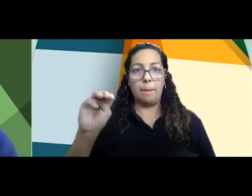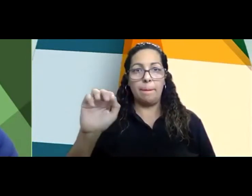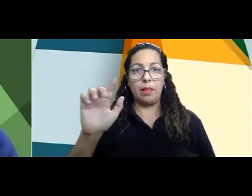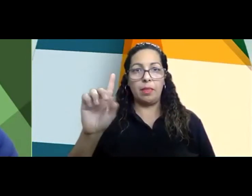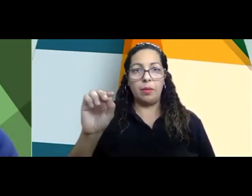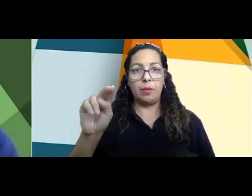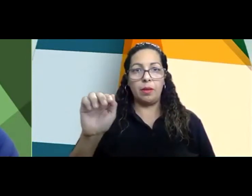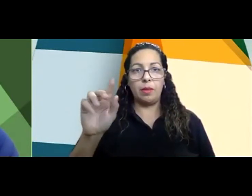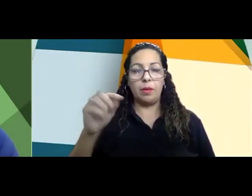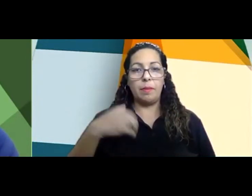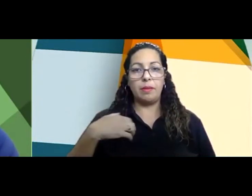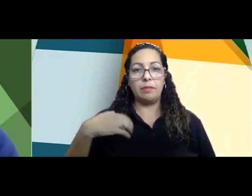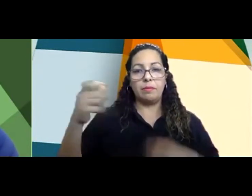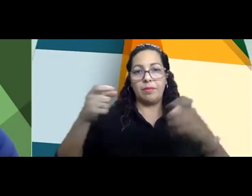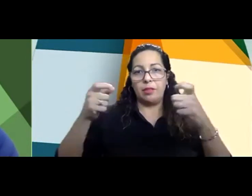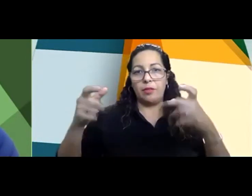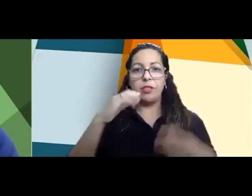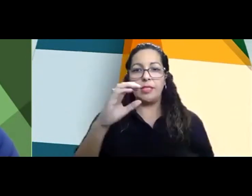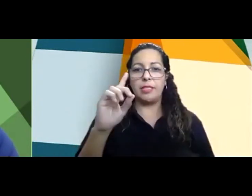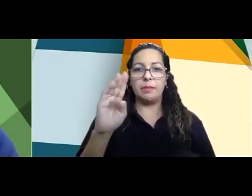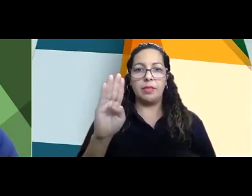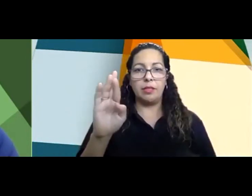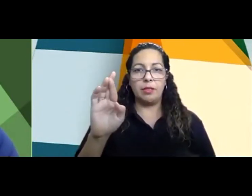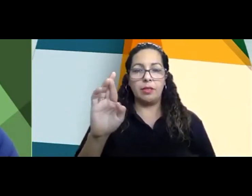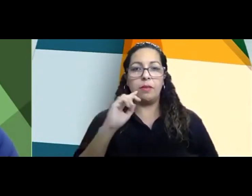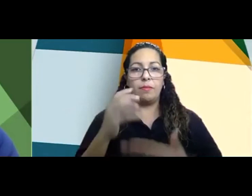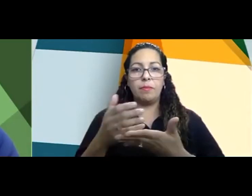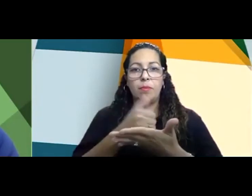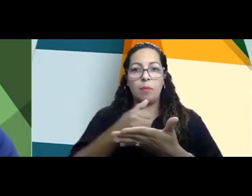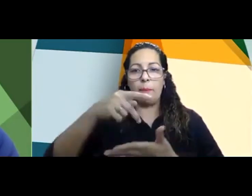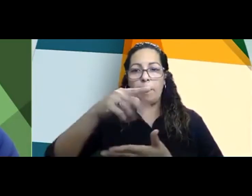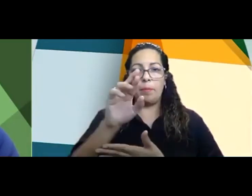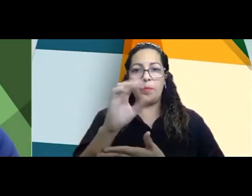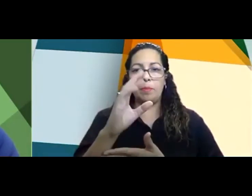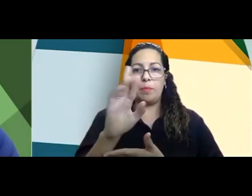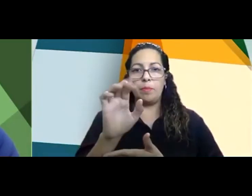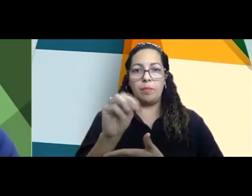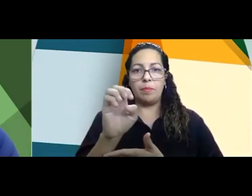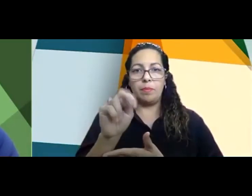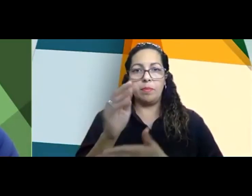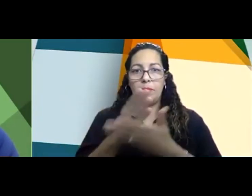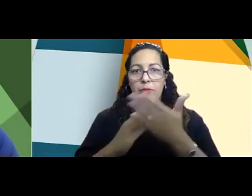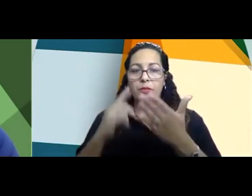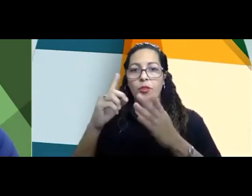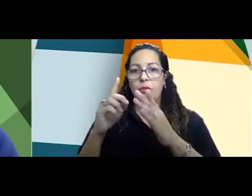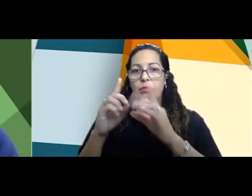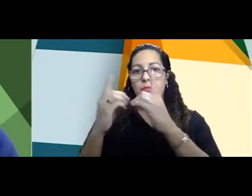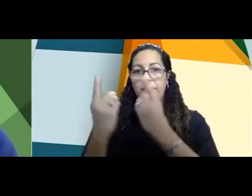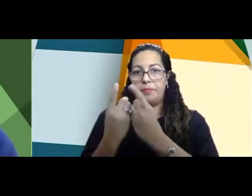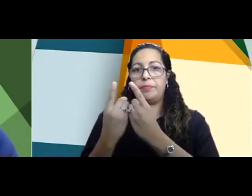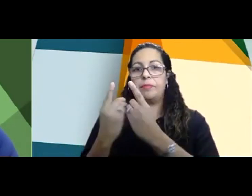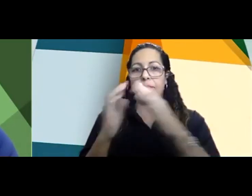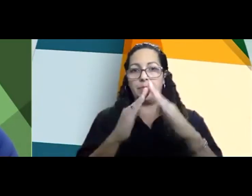the CDBG-DR Procurement Division in the Puerto Rico Department of Housing, very known